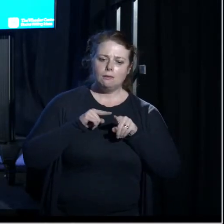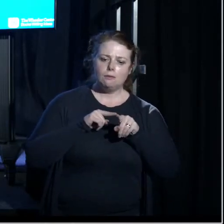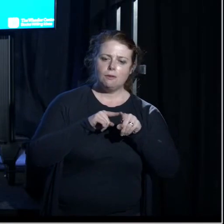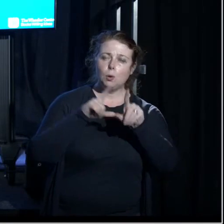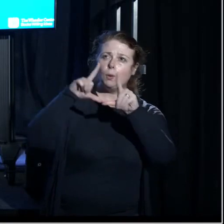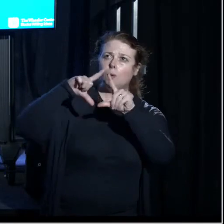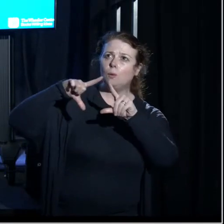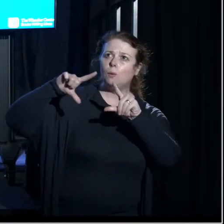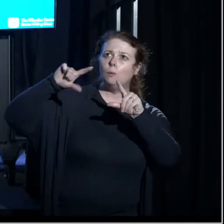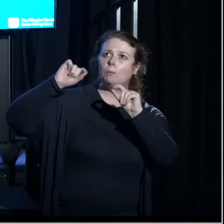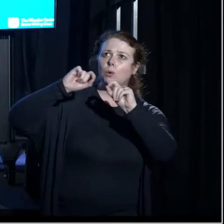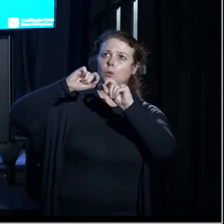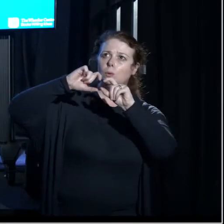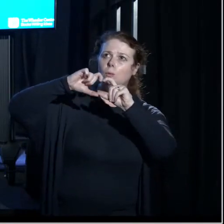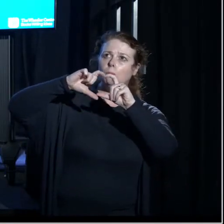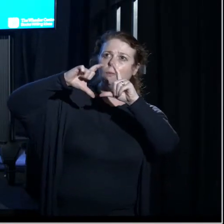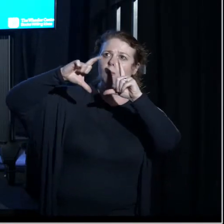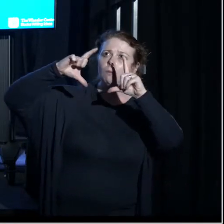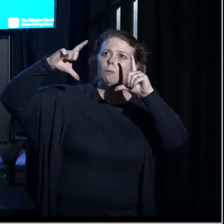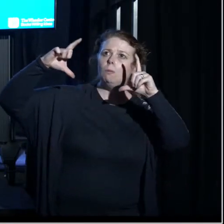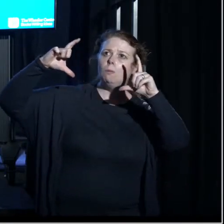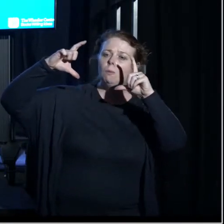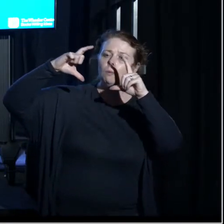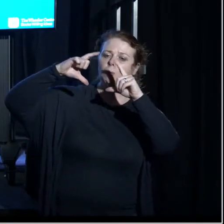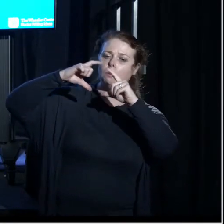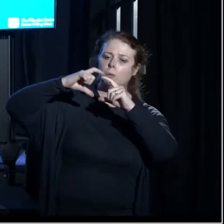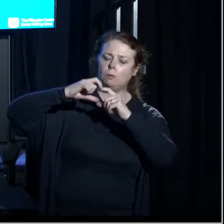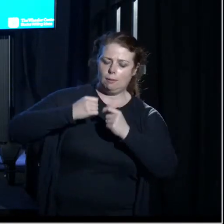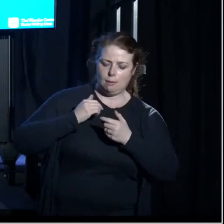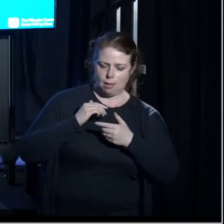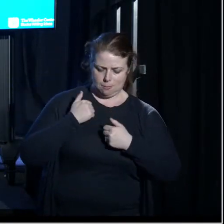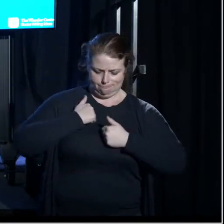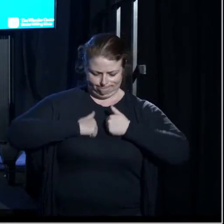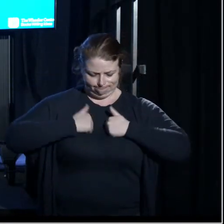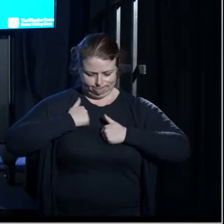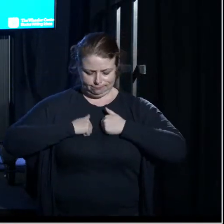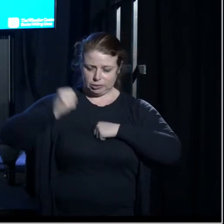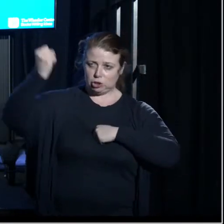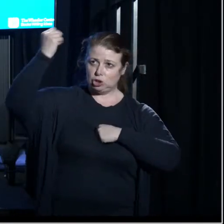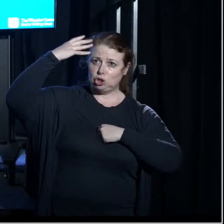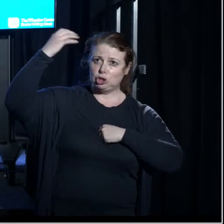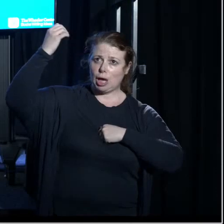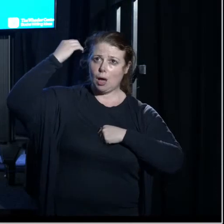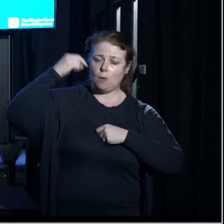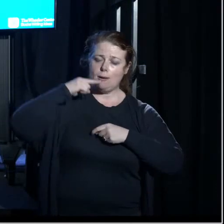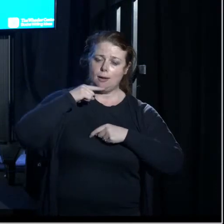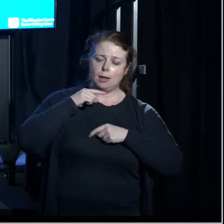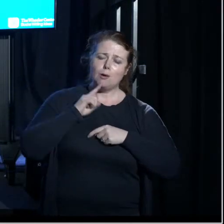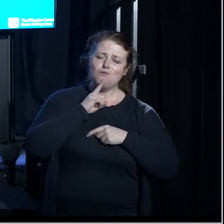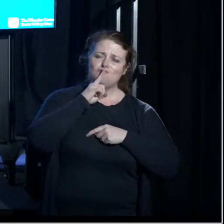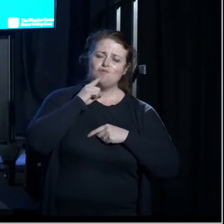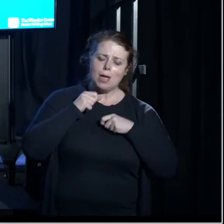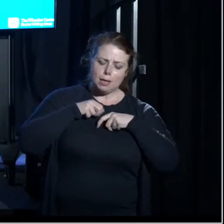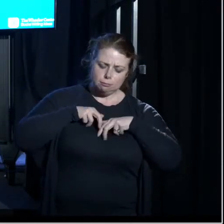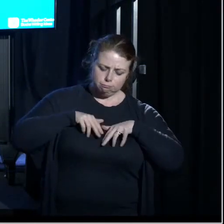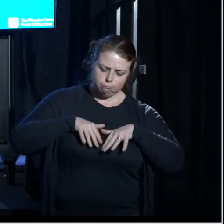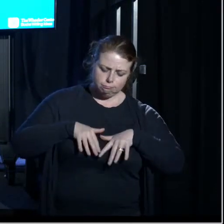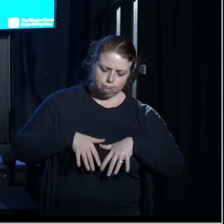I clean myself in the shower. Scarlet spread, streaking in raspberry droplets down my thighs, pooling at my feet.